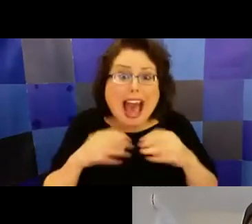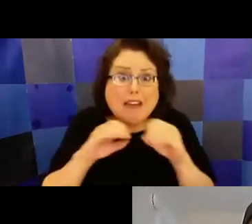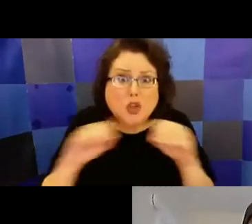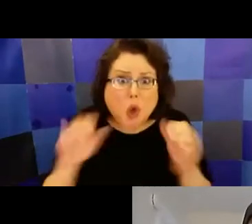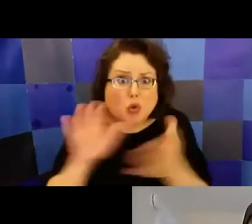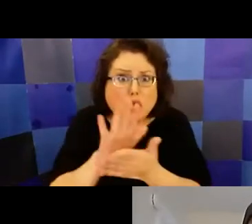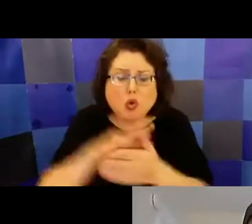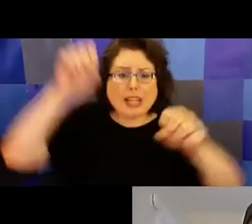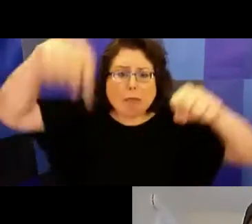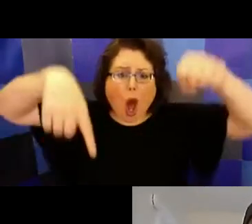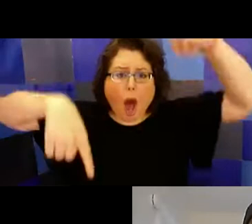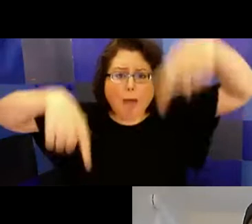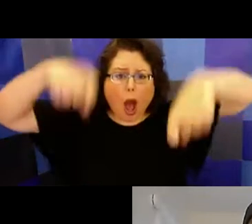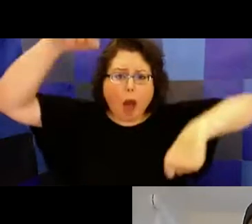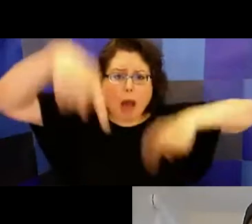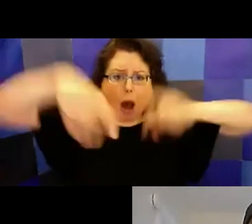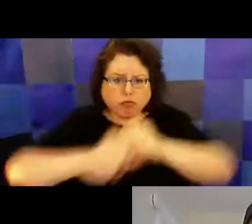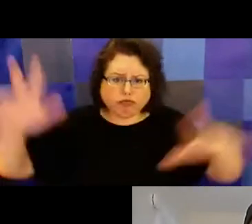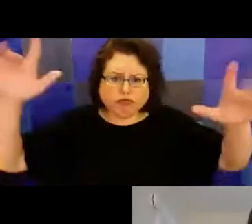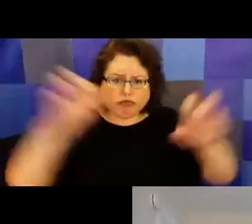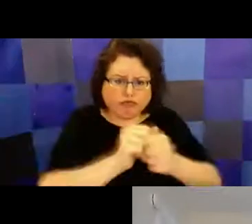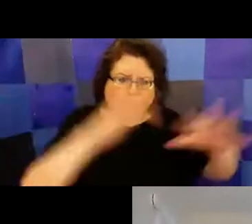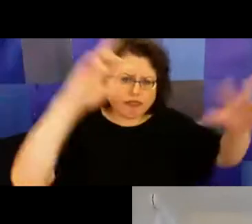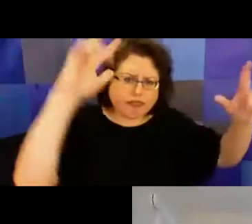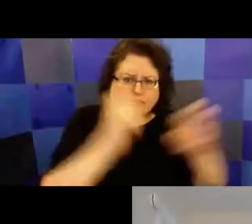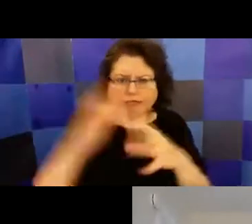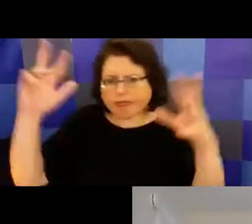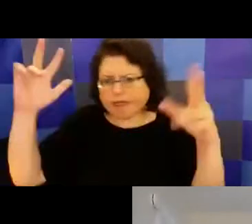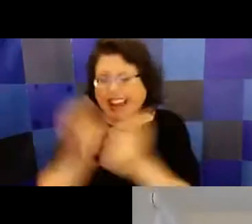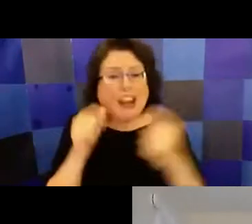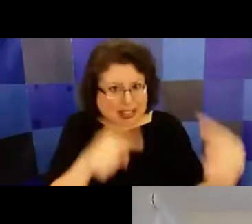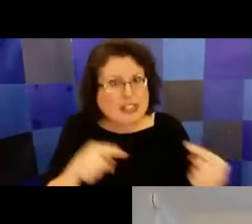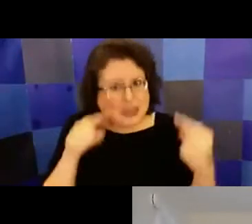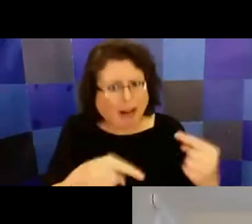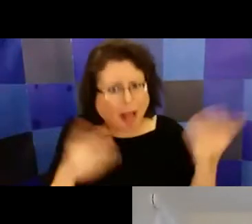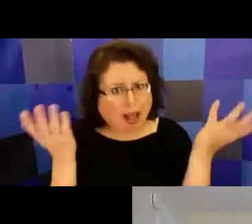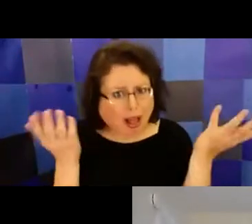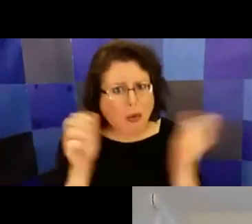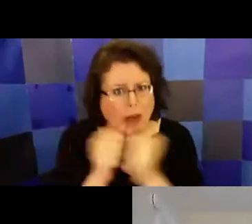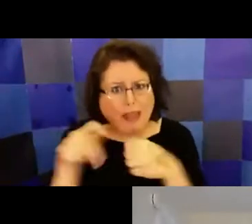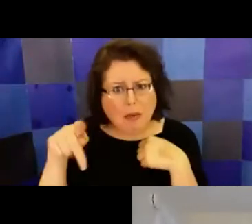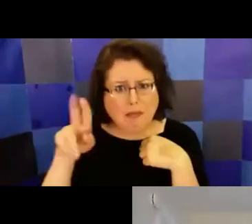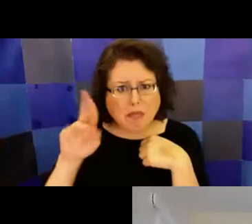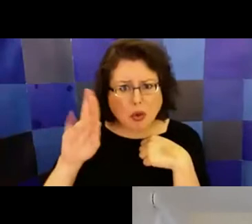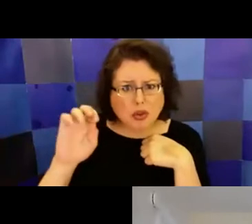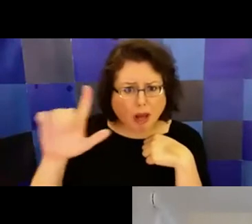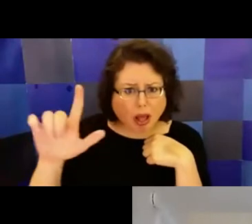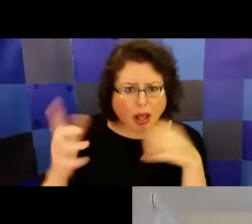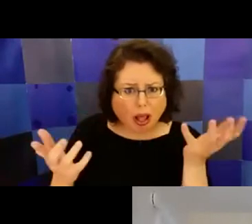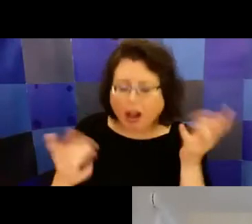engaged in a popular struggle. So I'm not at all venerating, I'm not at all valorizing, armed struggle